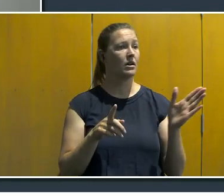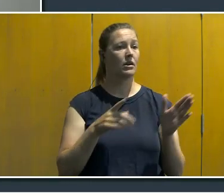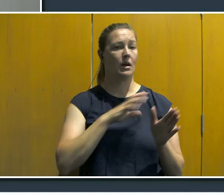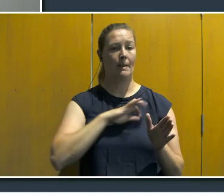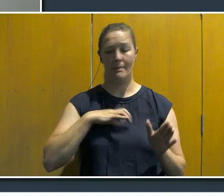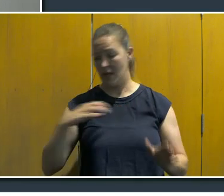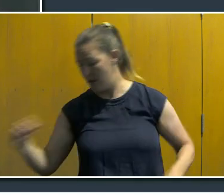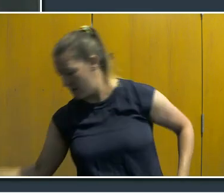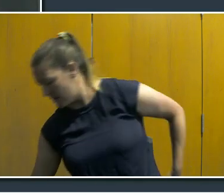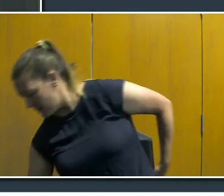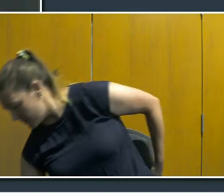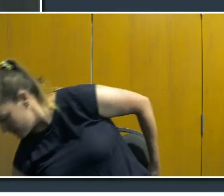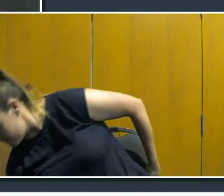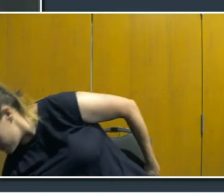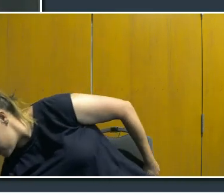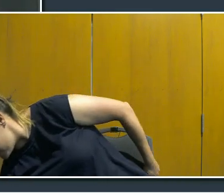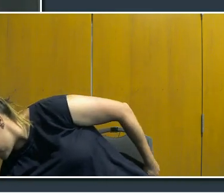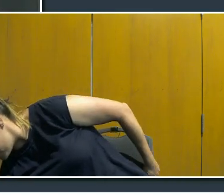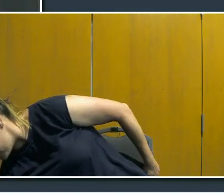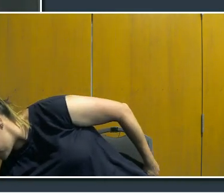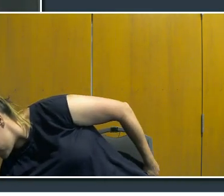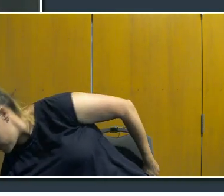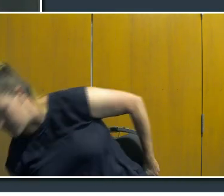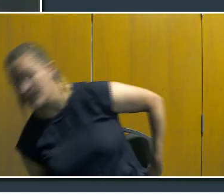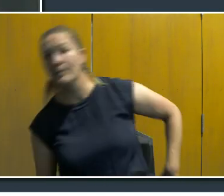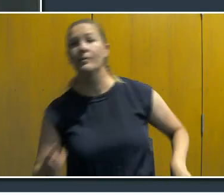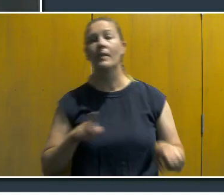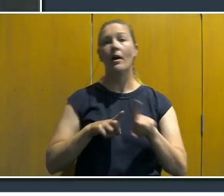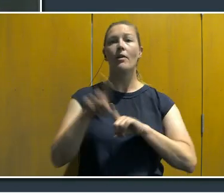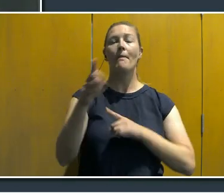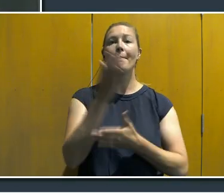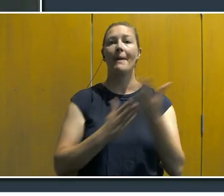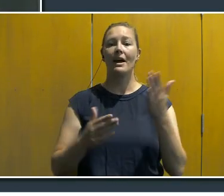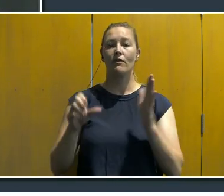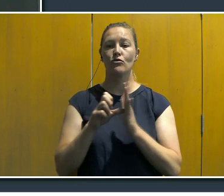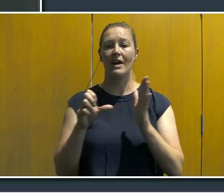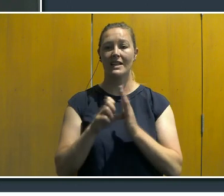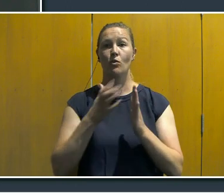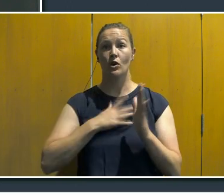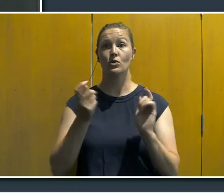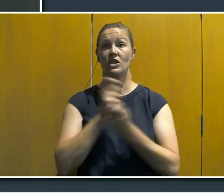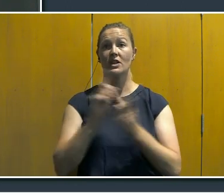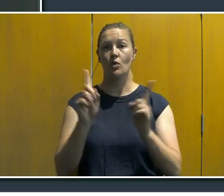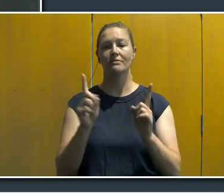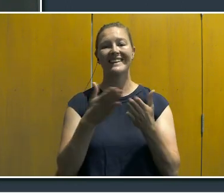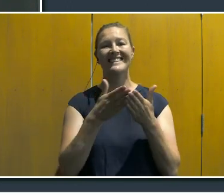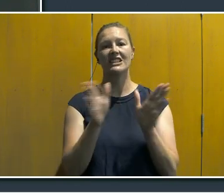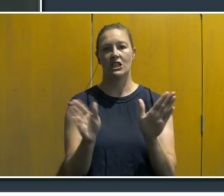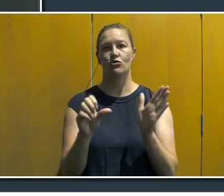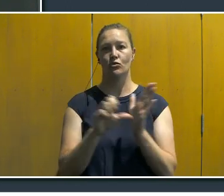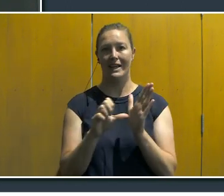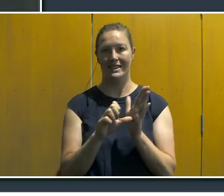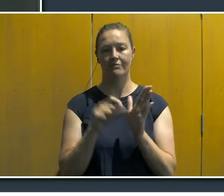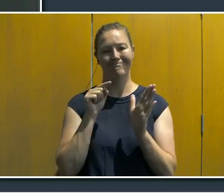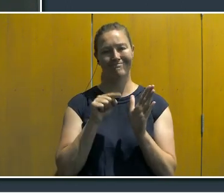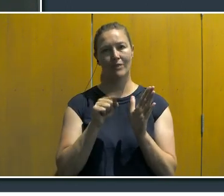So the main part of the rates that we're suggesting is changed as part of this proposal is the general rate. Yeah.